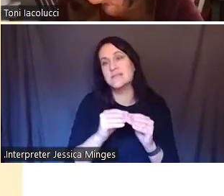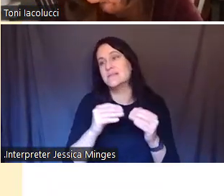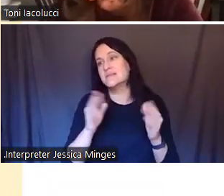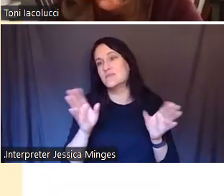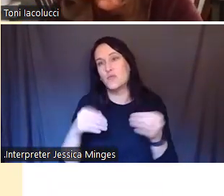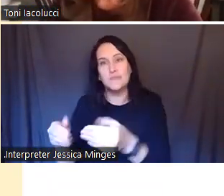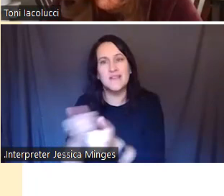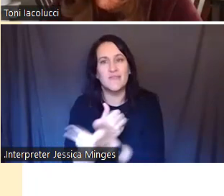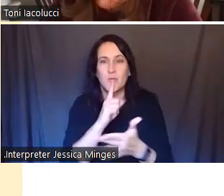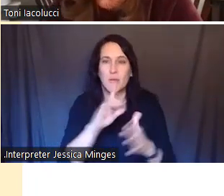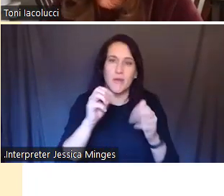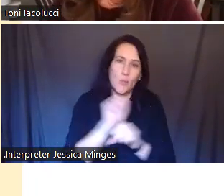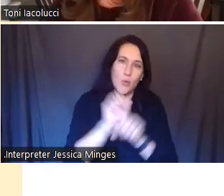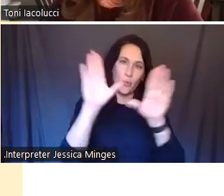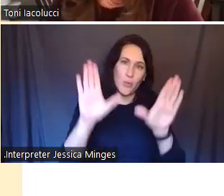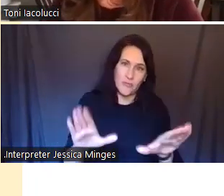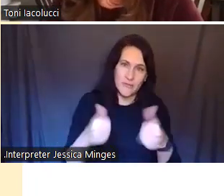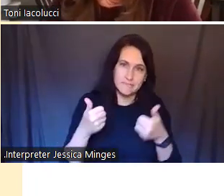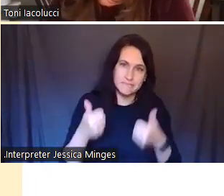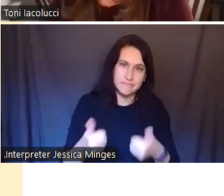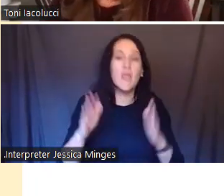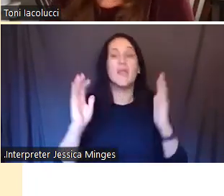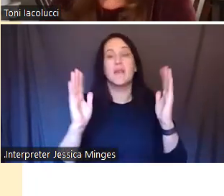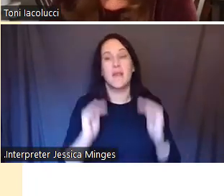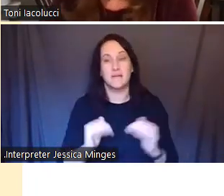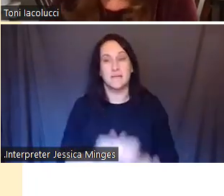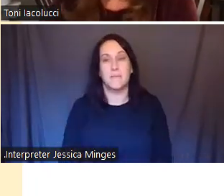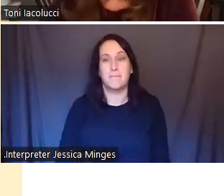wonderfully. Okay, next slide, please.